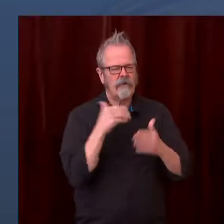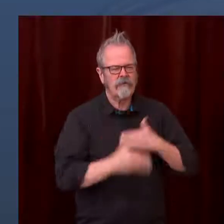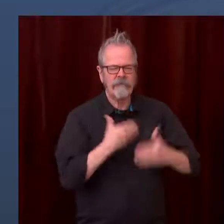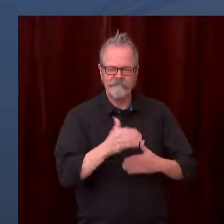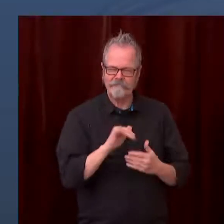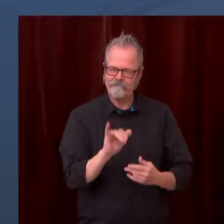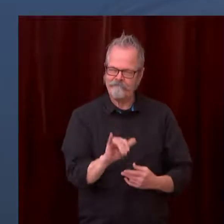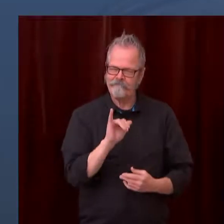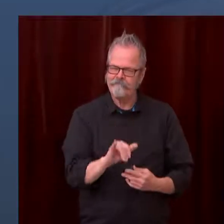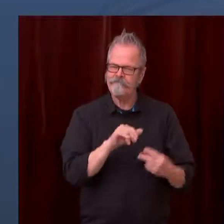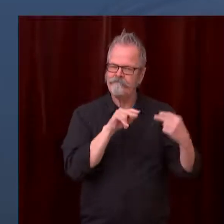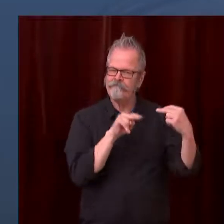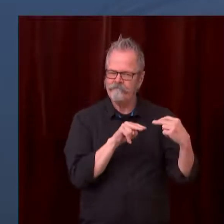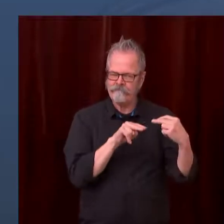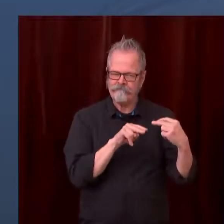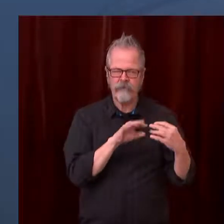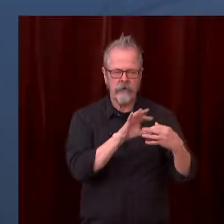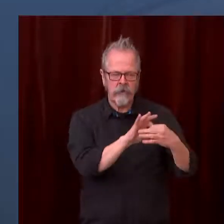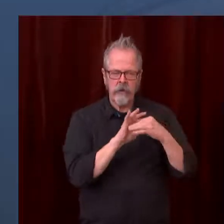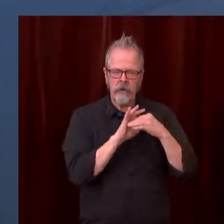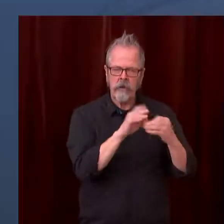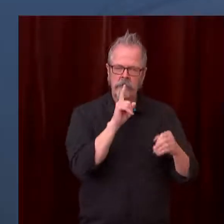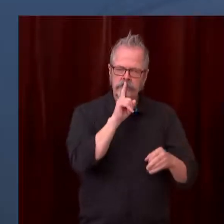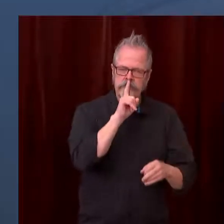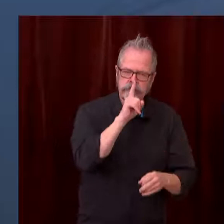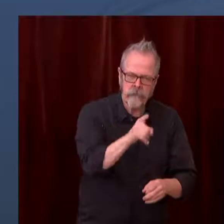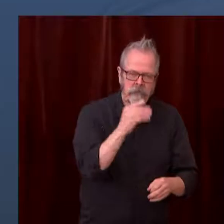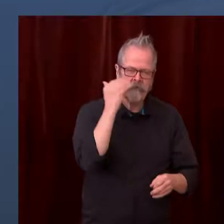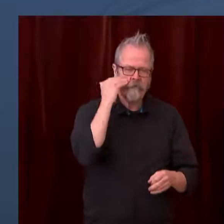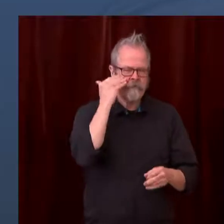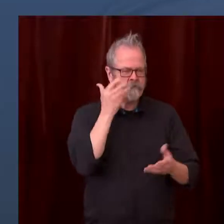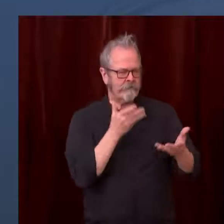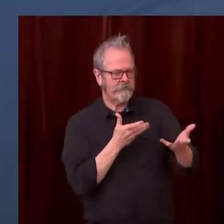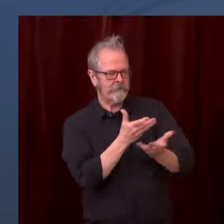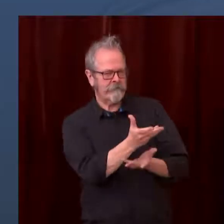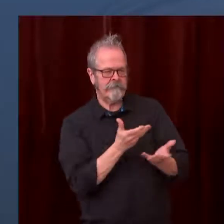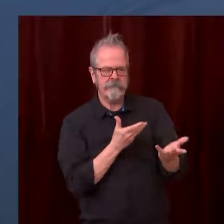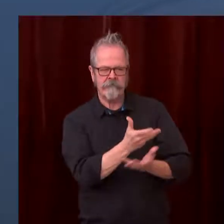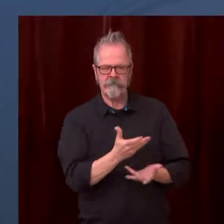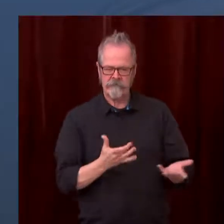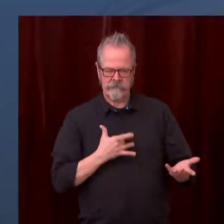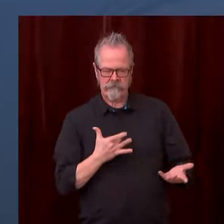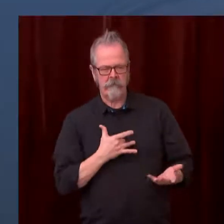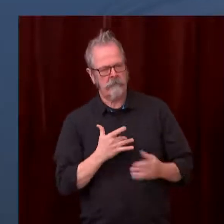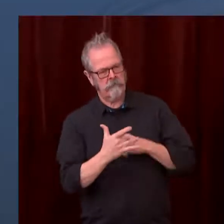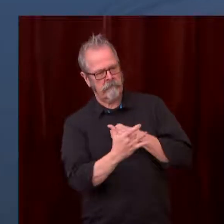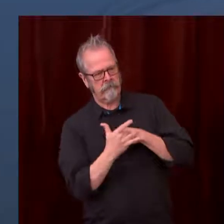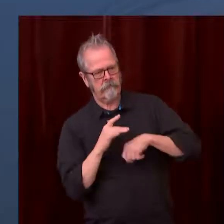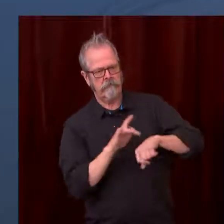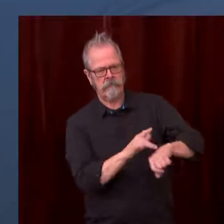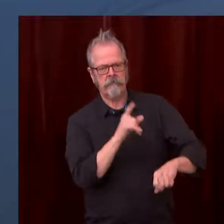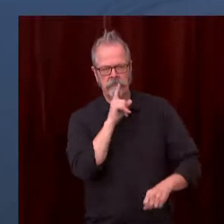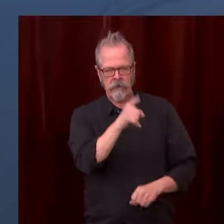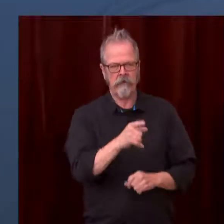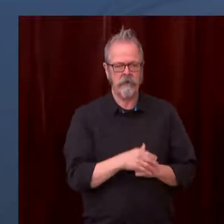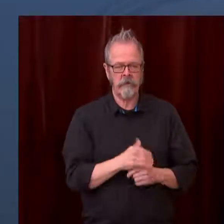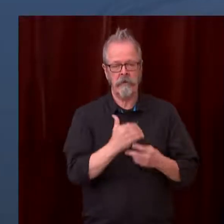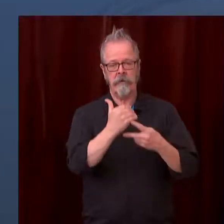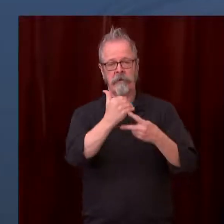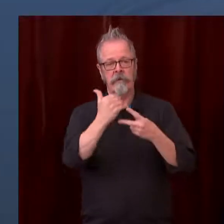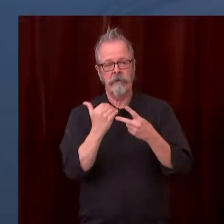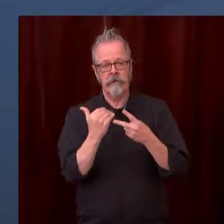that means so much to them. And second, we know that in-person learning can be